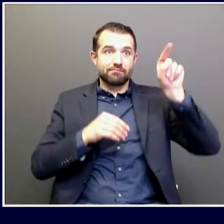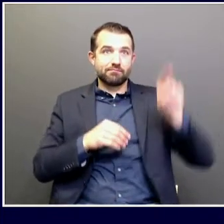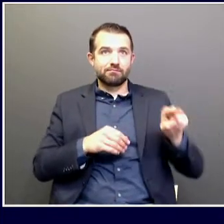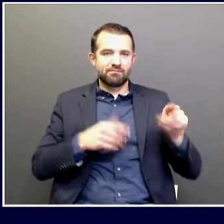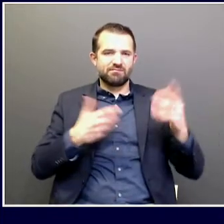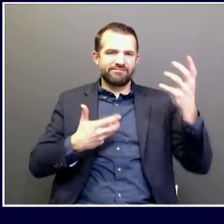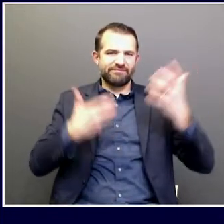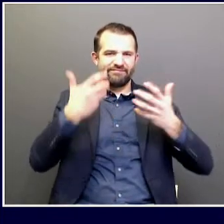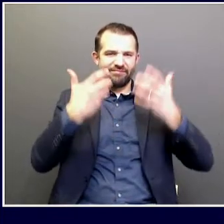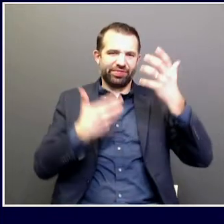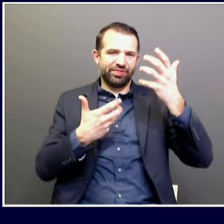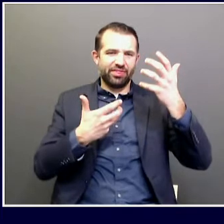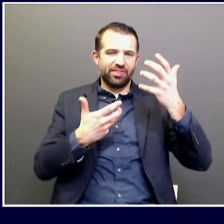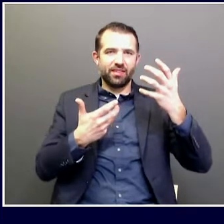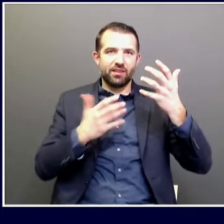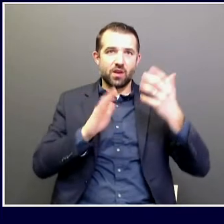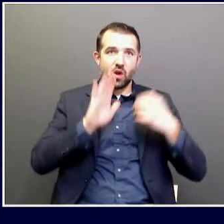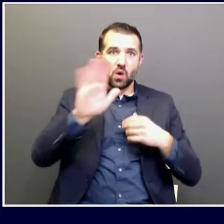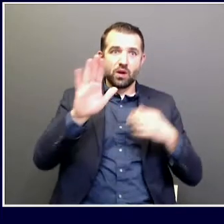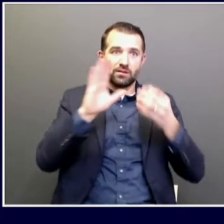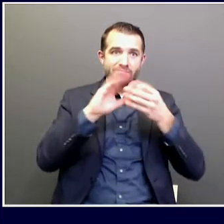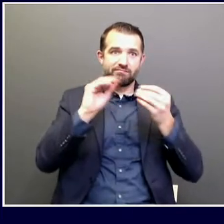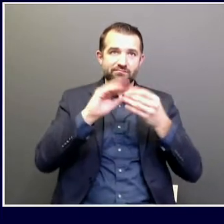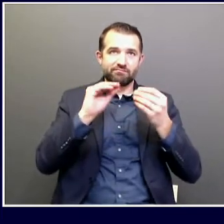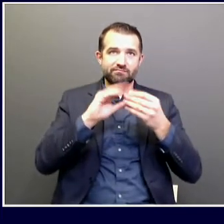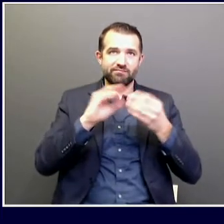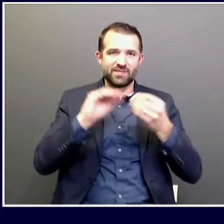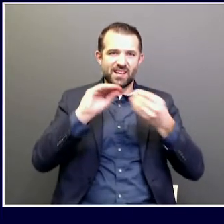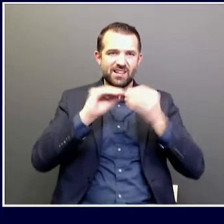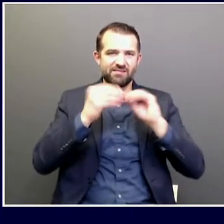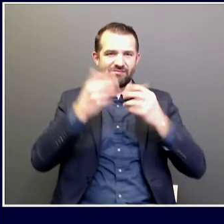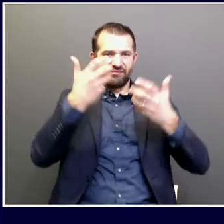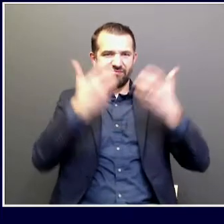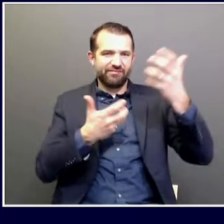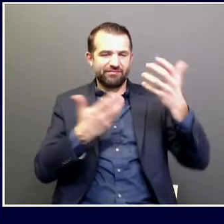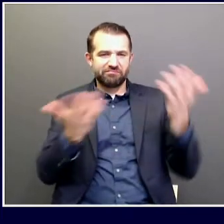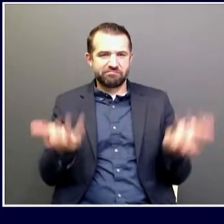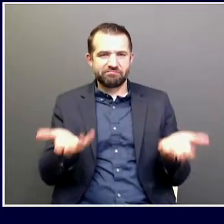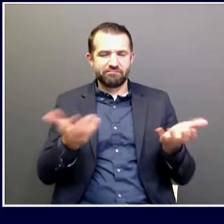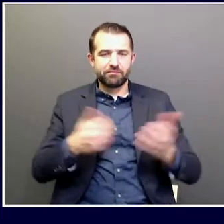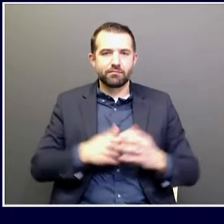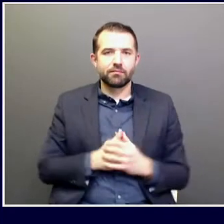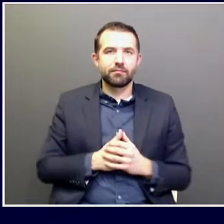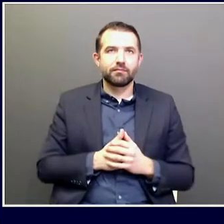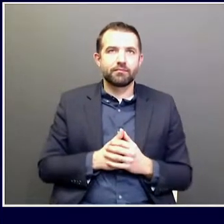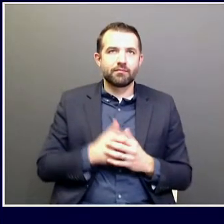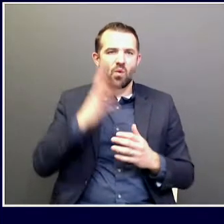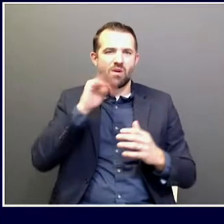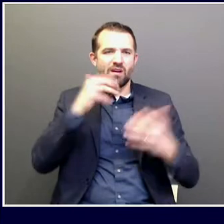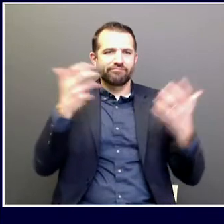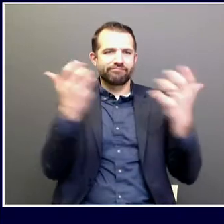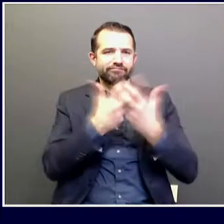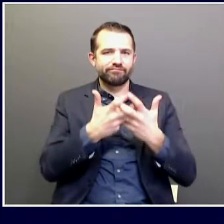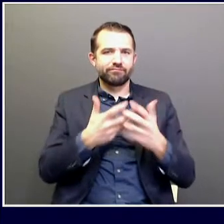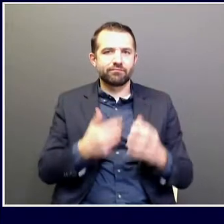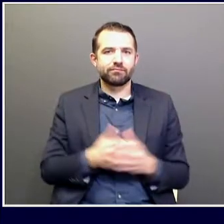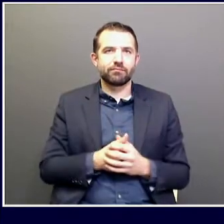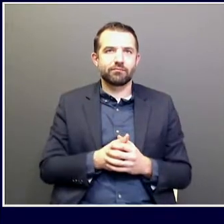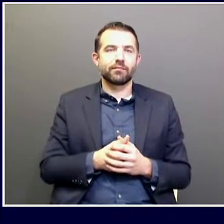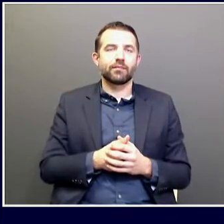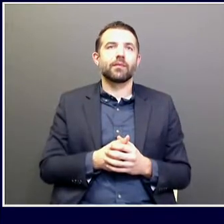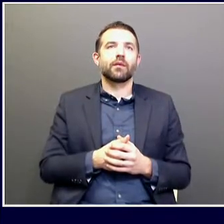the numbers that are reported to us are reported to us by folks who on the ground get their